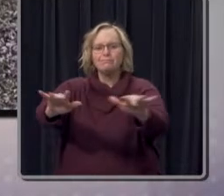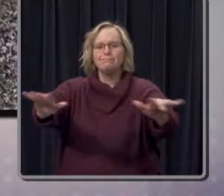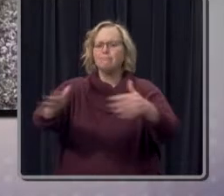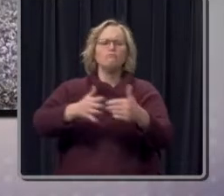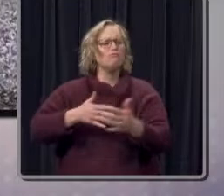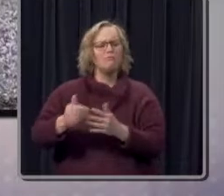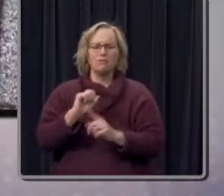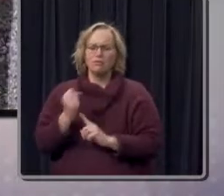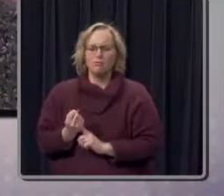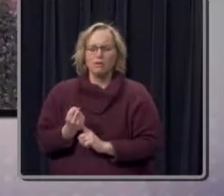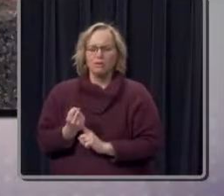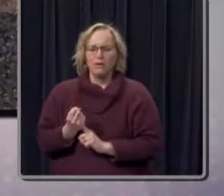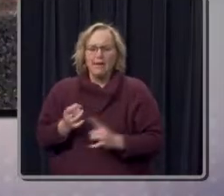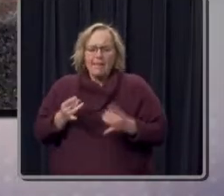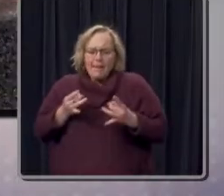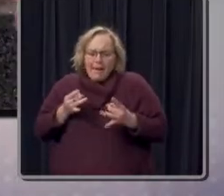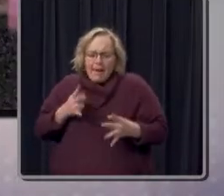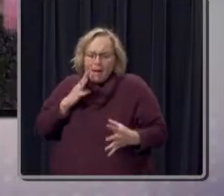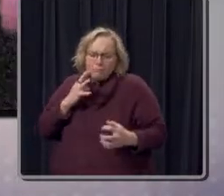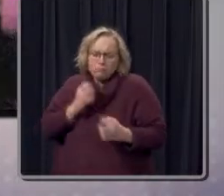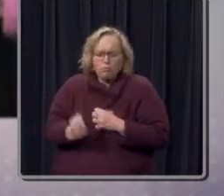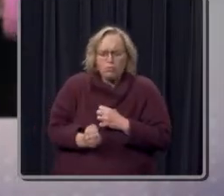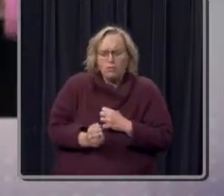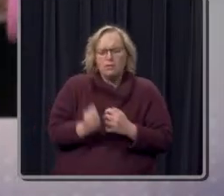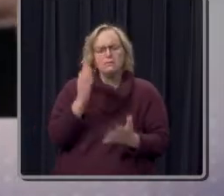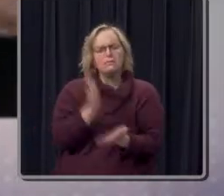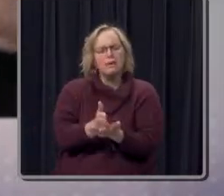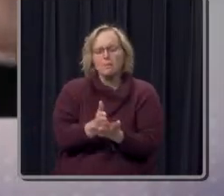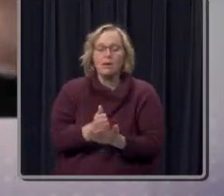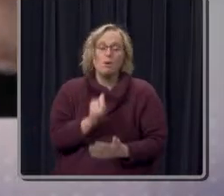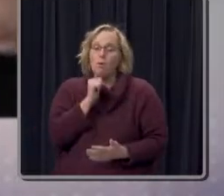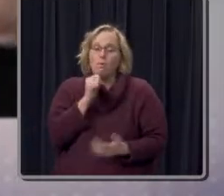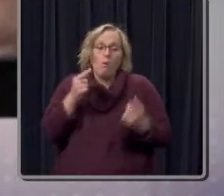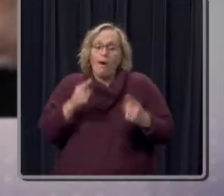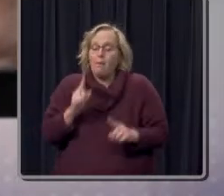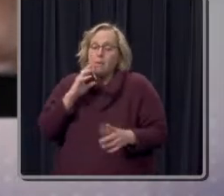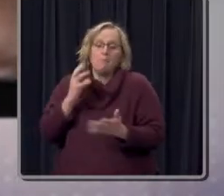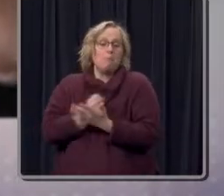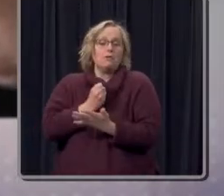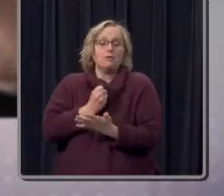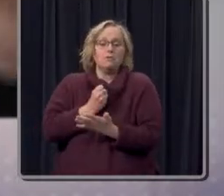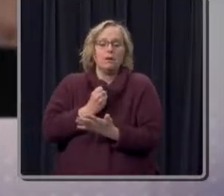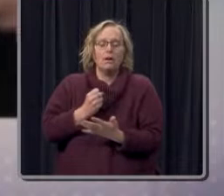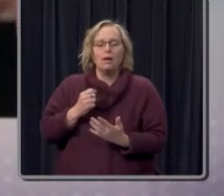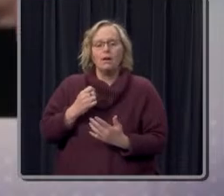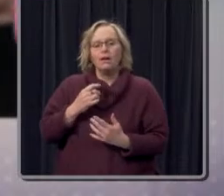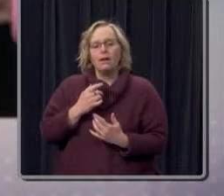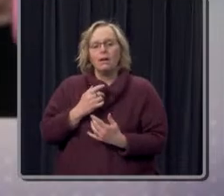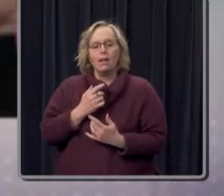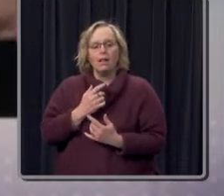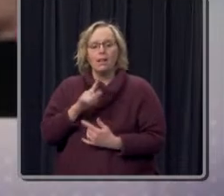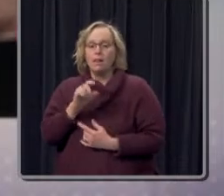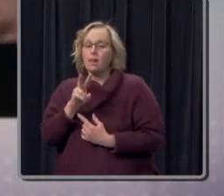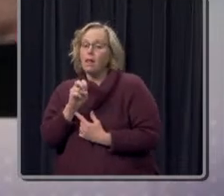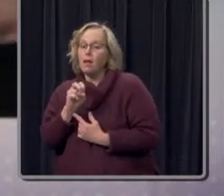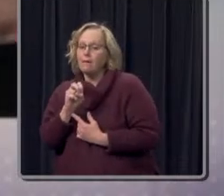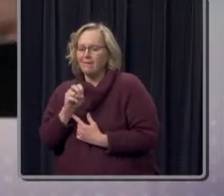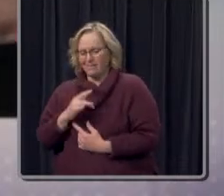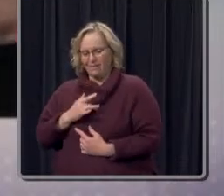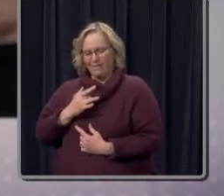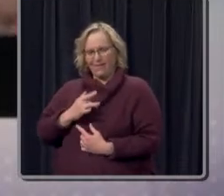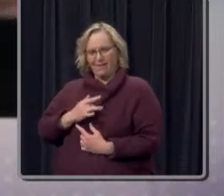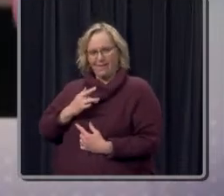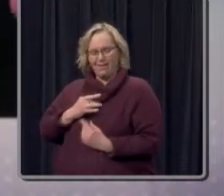circumstance. We must stop the hatred and cruelty, but it won't happen by chance. You see, love is just a feeling, but it's a feeling of